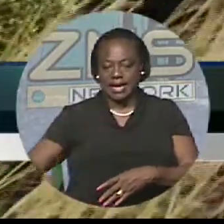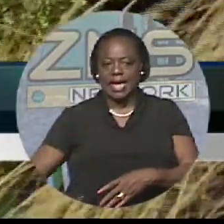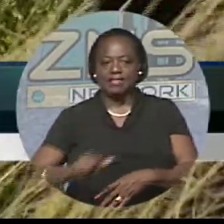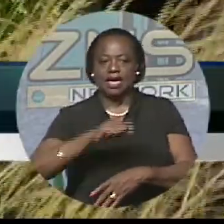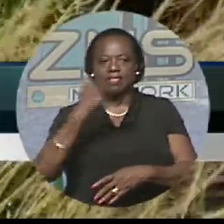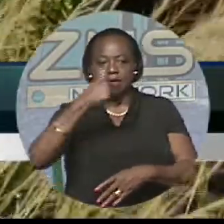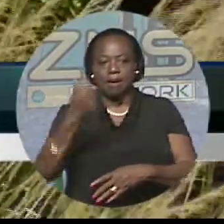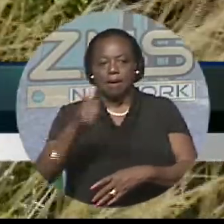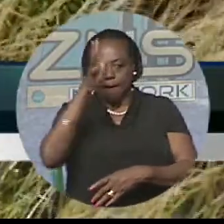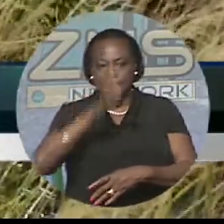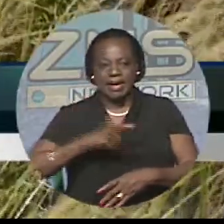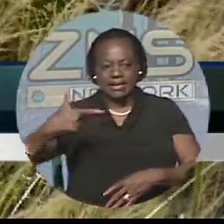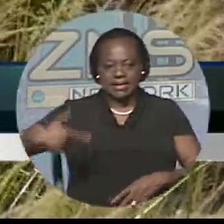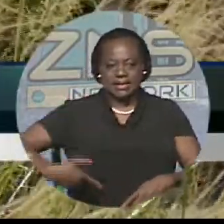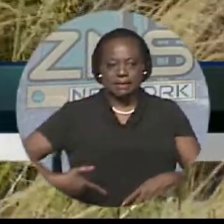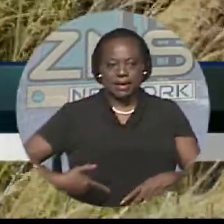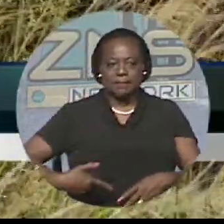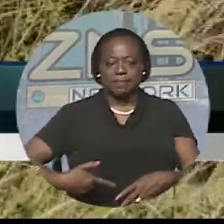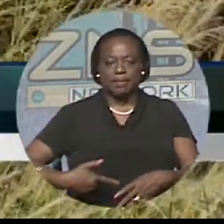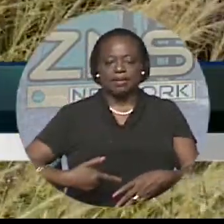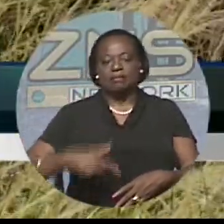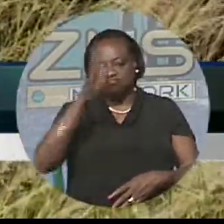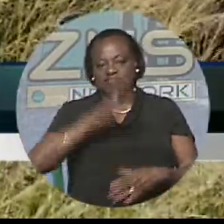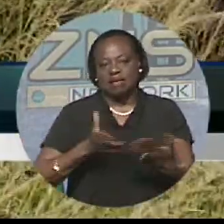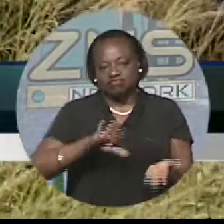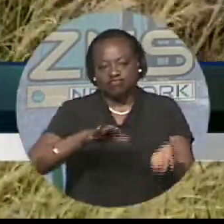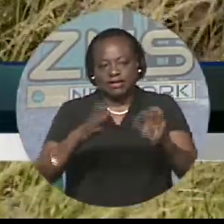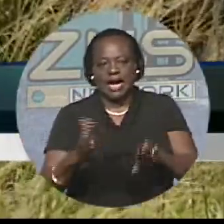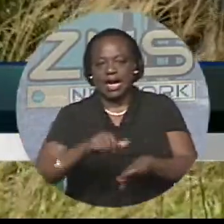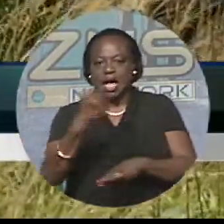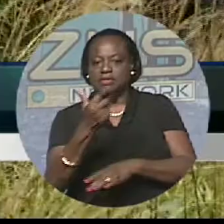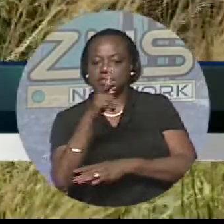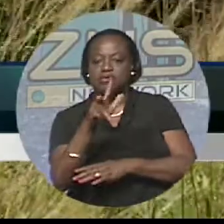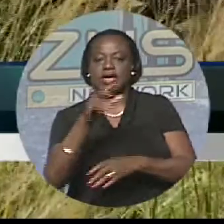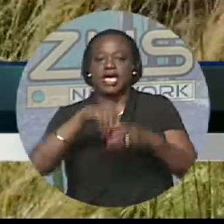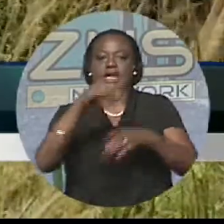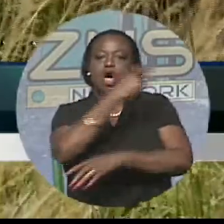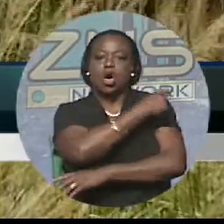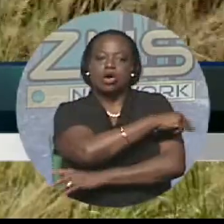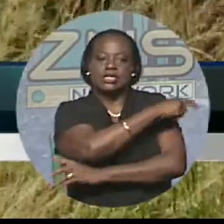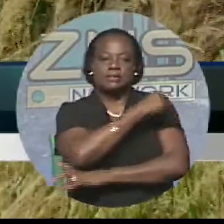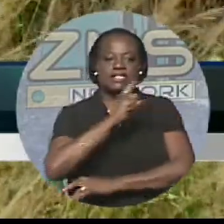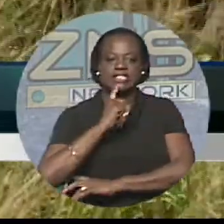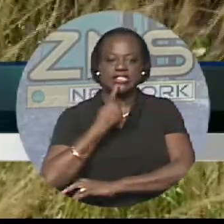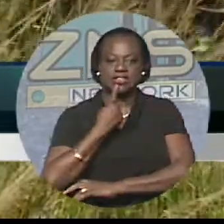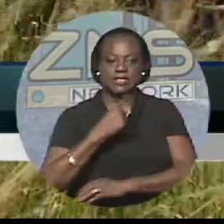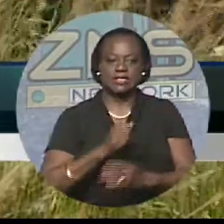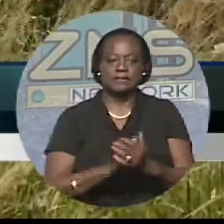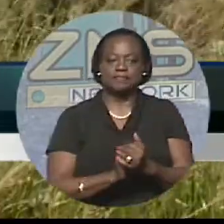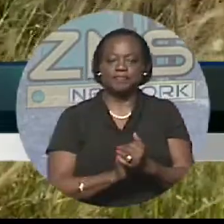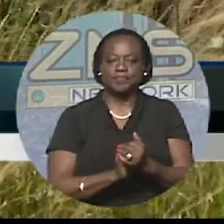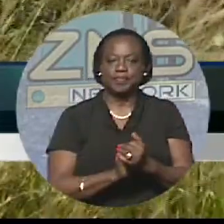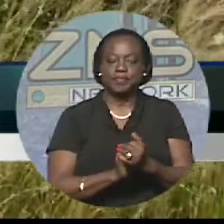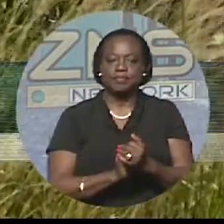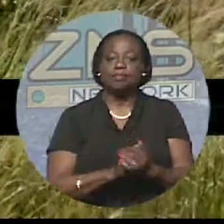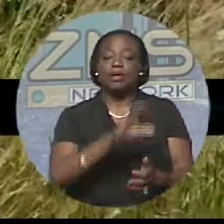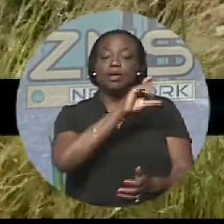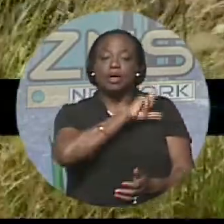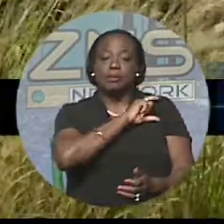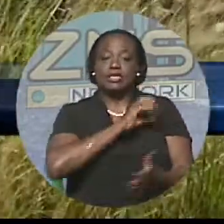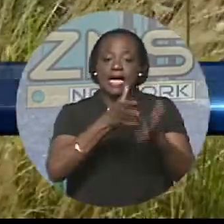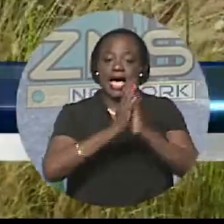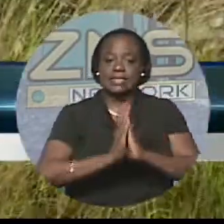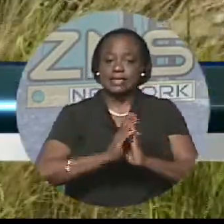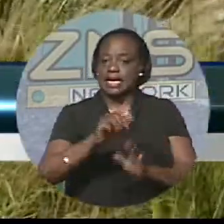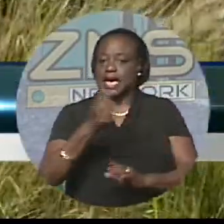to the stomach. The deceased was later pronounced dead, while the other three victims are detained in serious condition in hospital tonight. Police are appealing